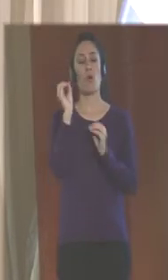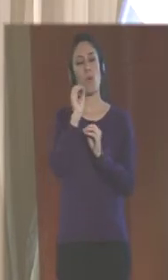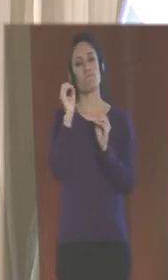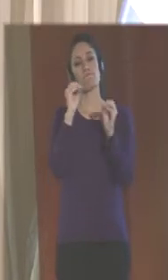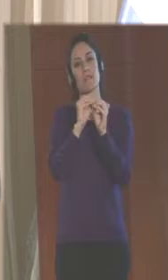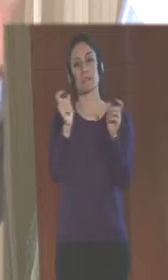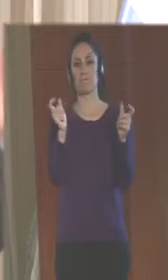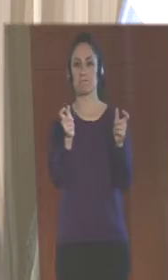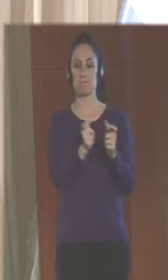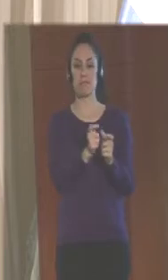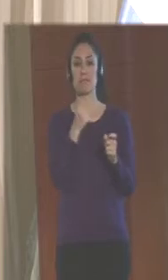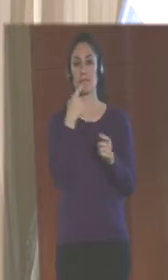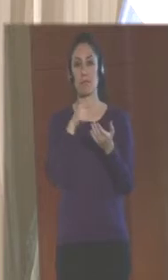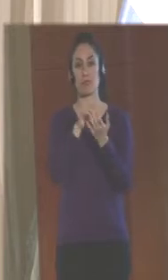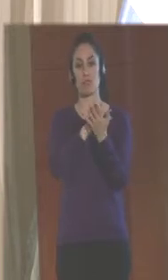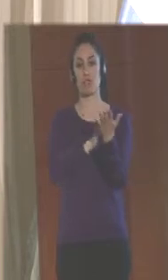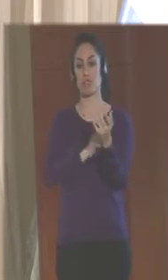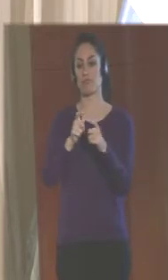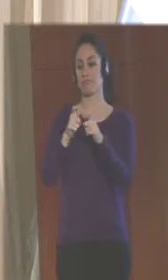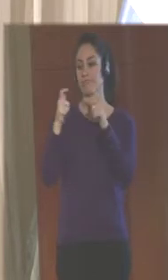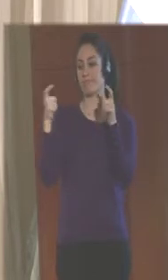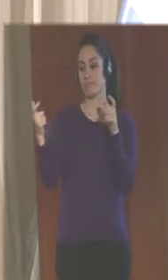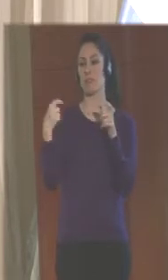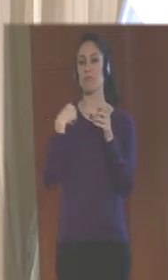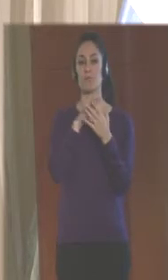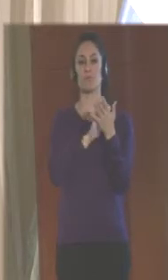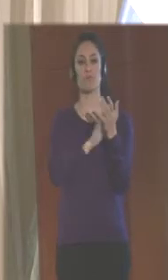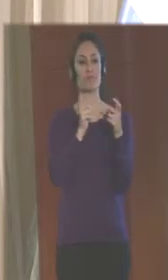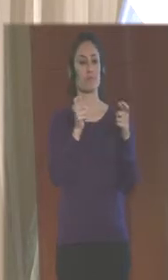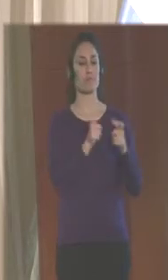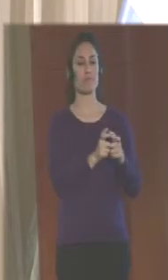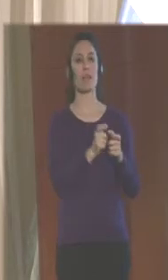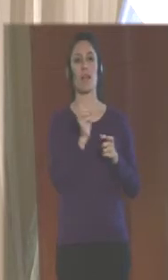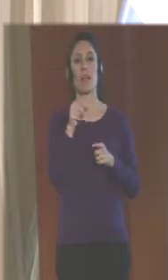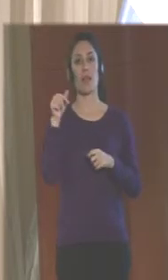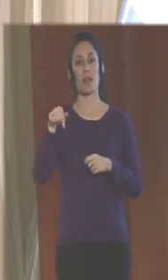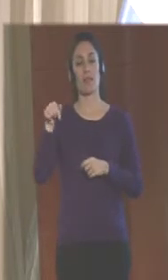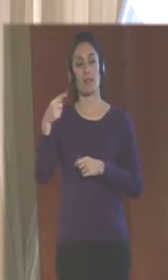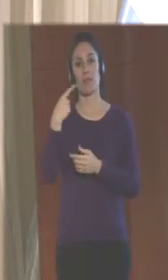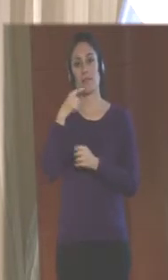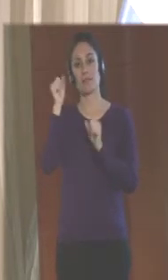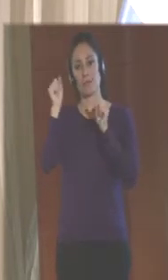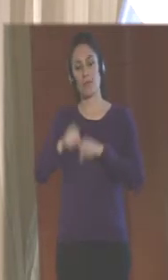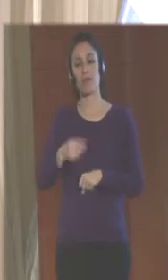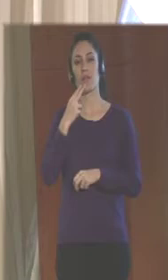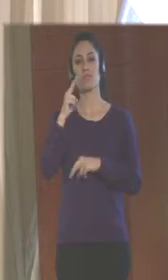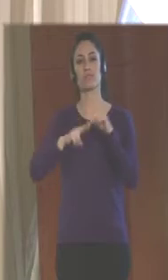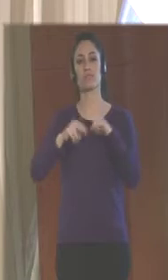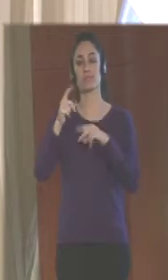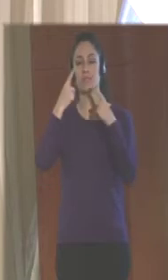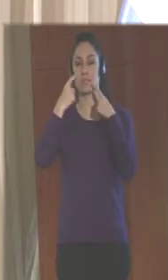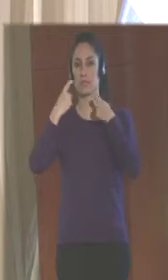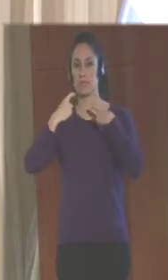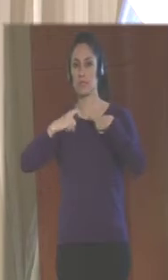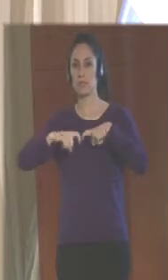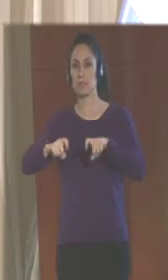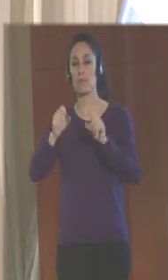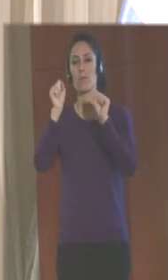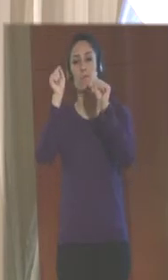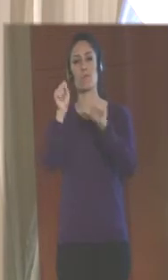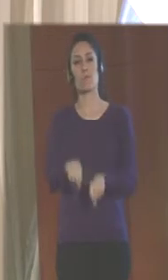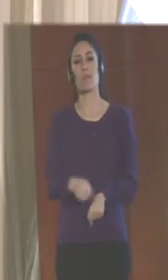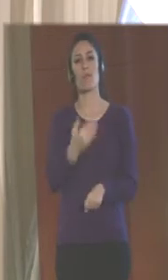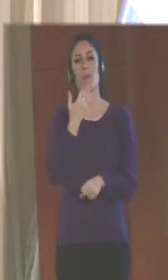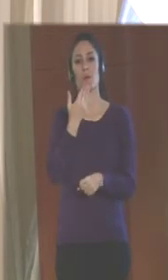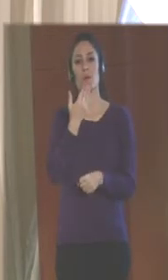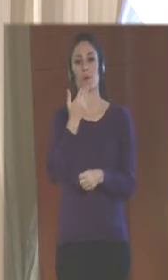smaller projects, and this is how we focus, and where